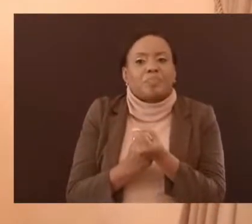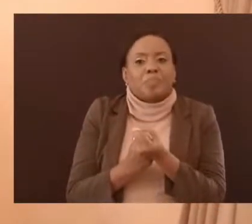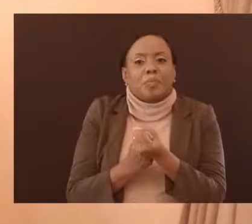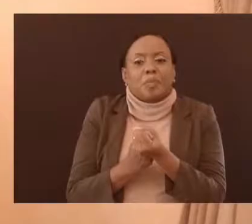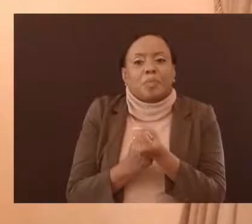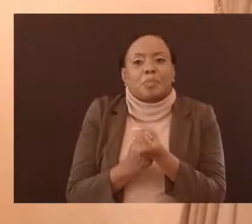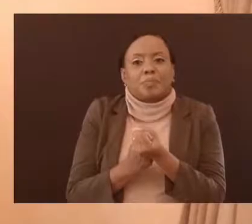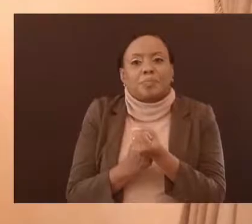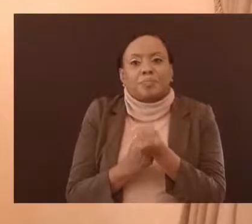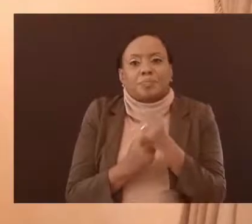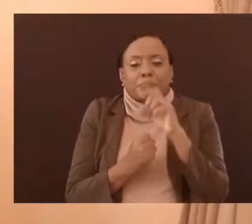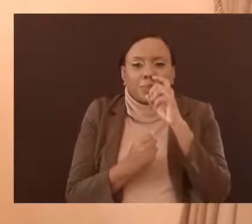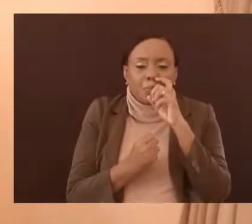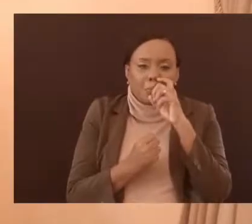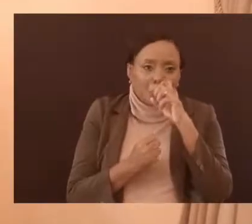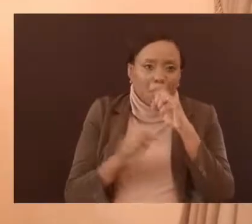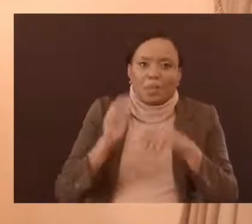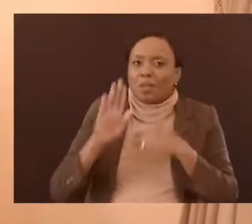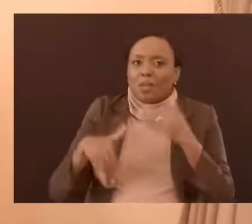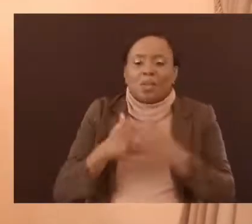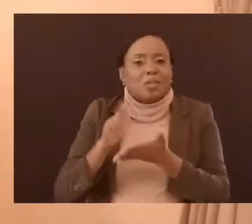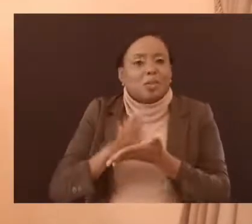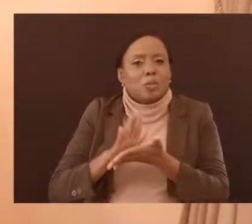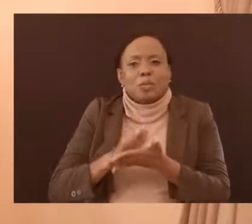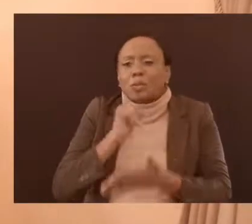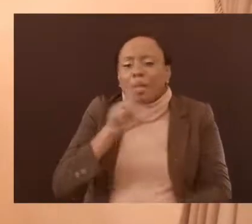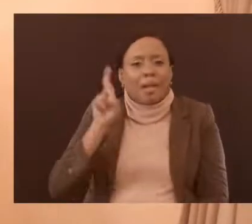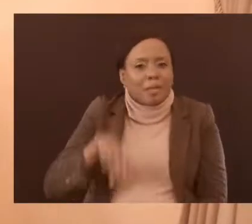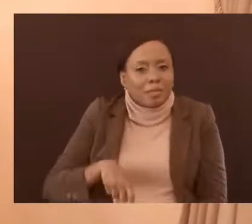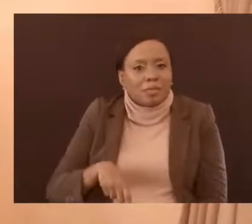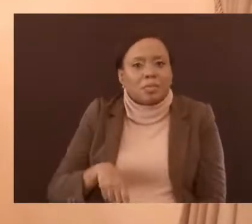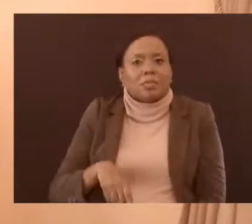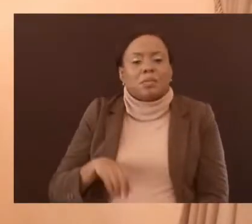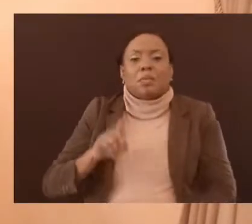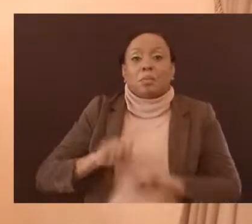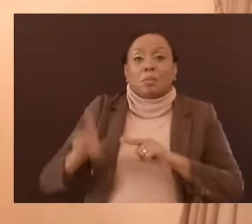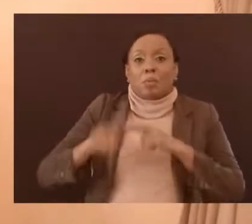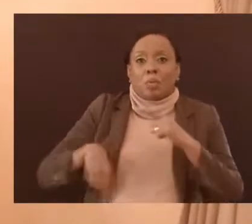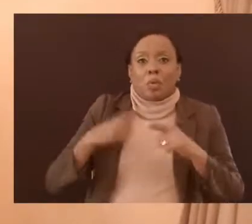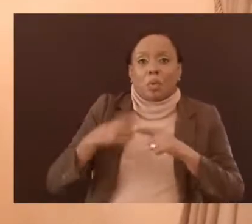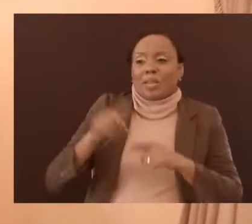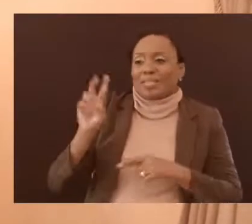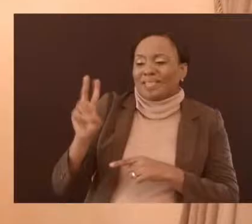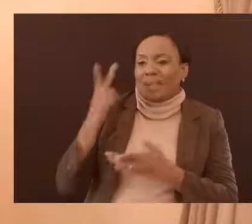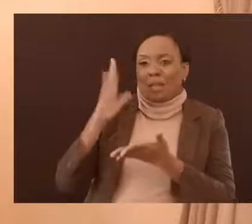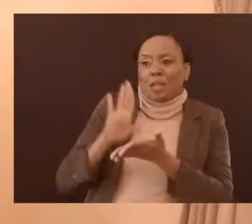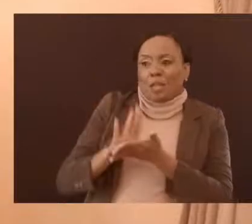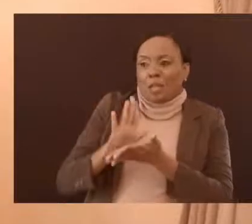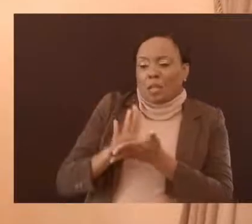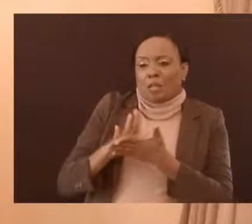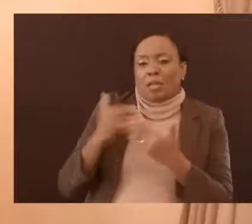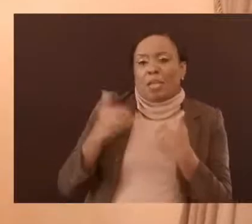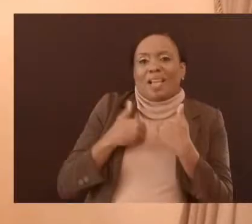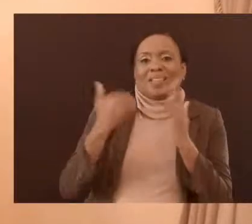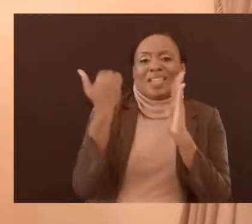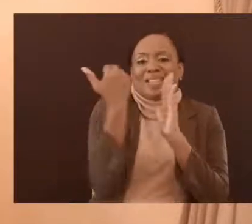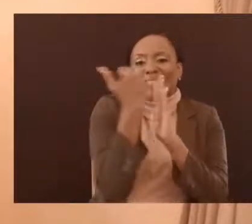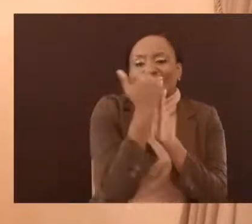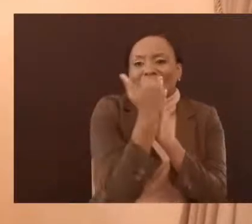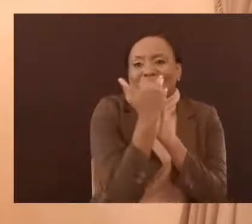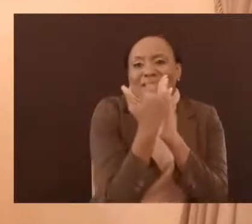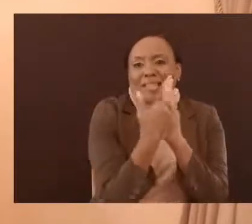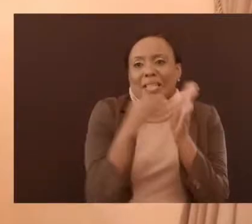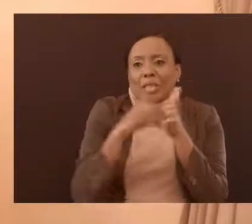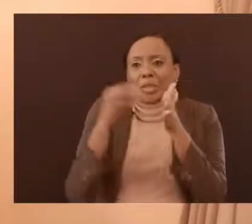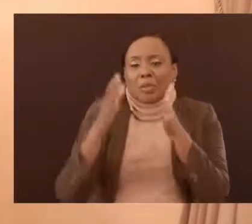that all schools should do this, but we are saying that when those secondary schools get the list of children who have